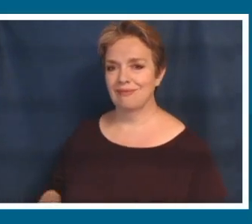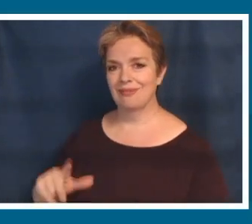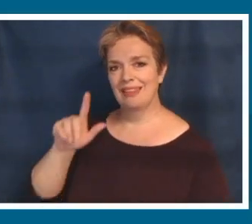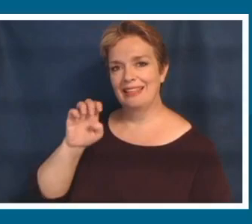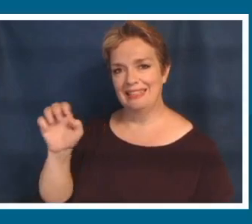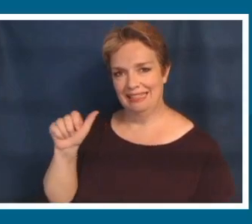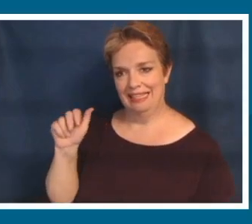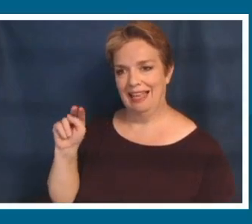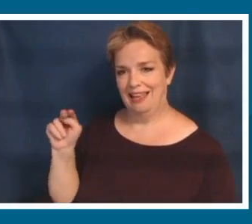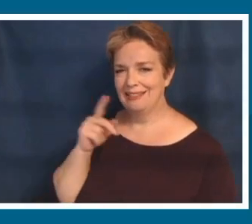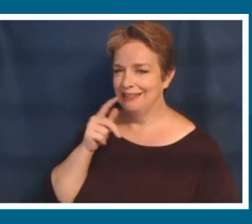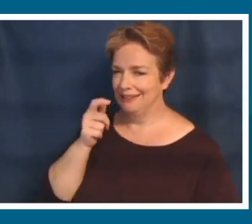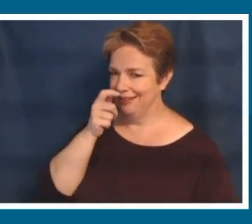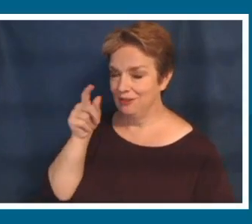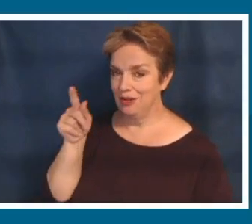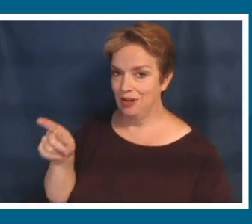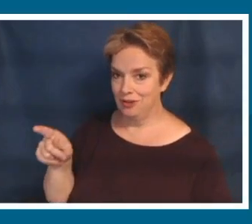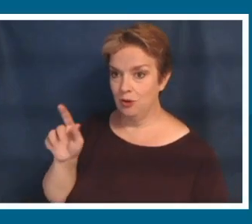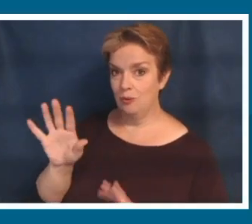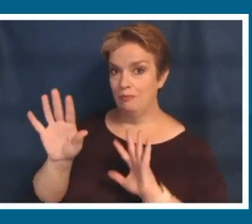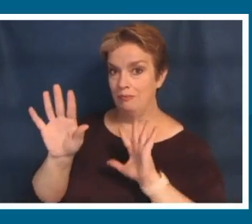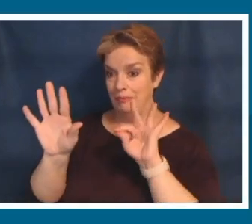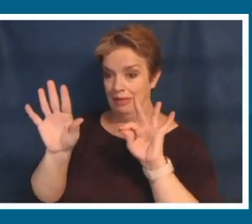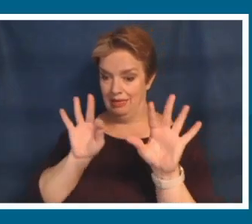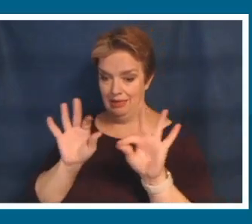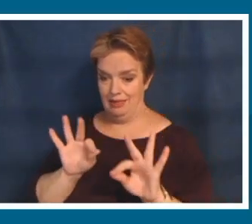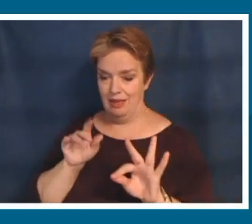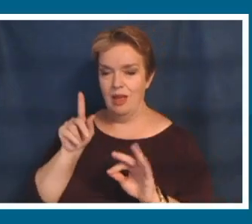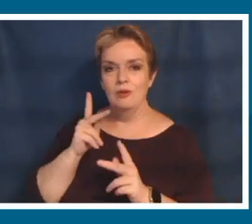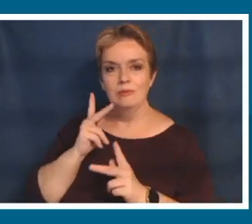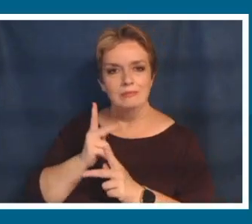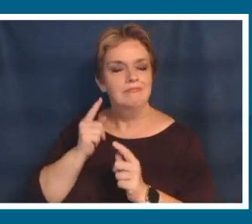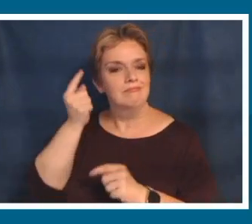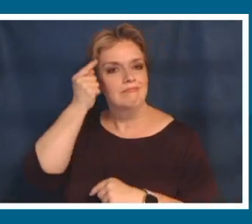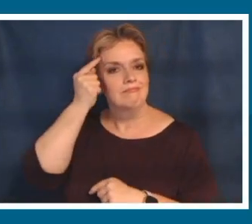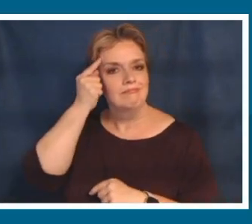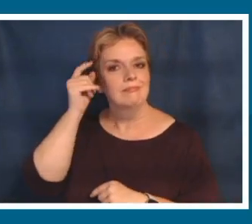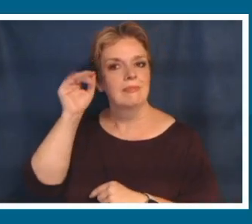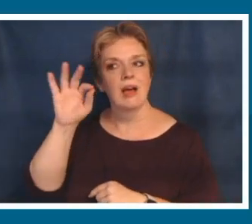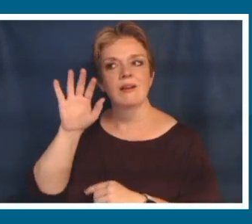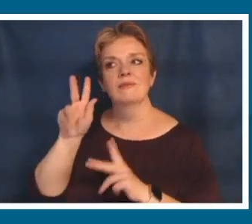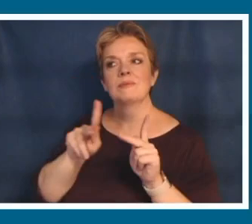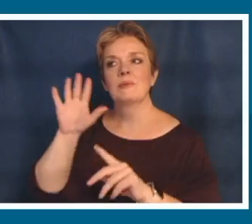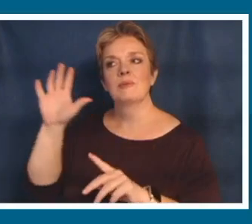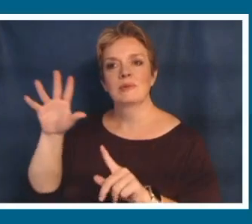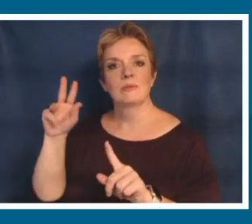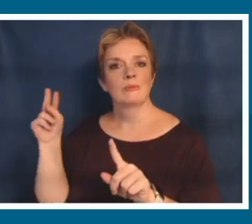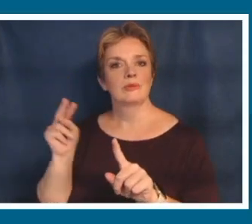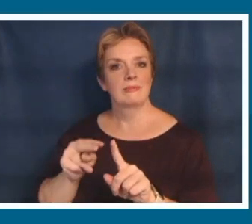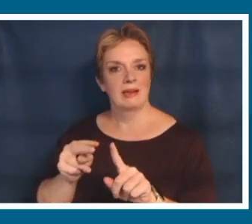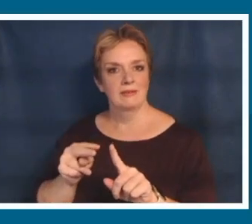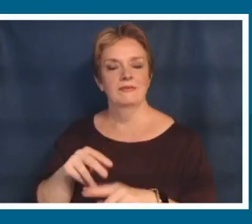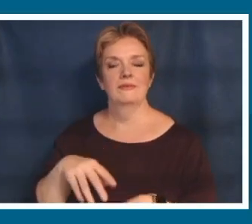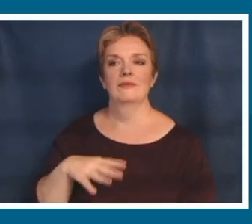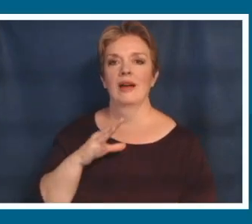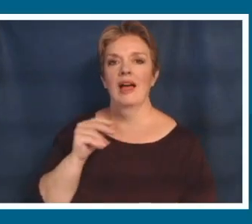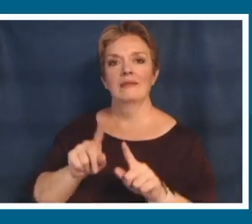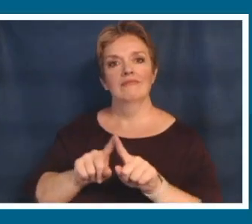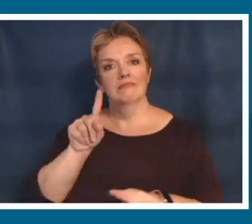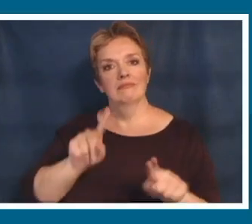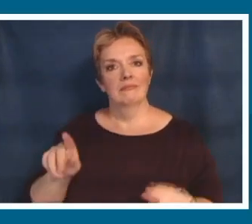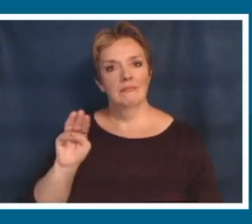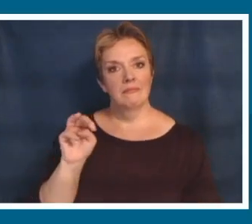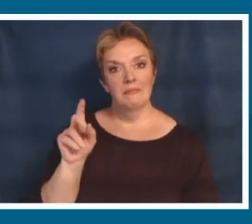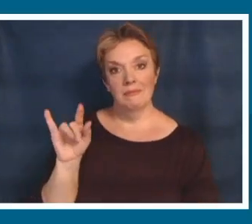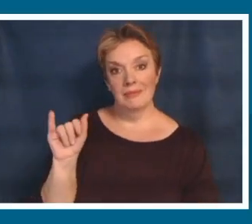that you're keeping in mind perspective, and you're also thinking about just the variety of media that primary sources